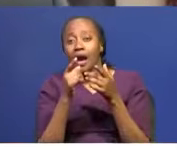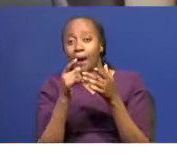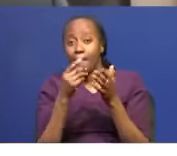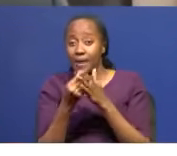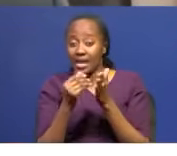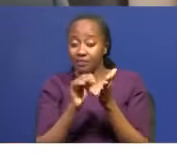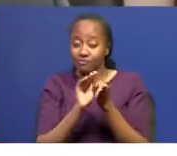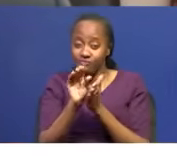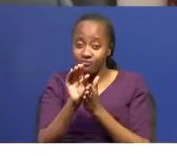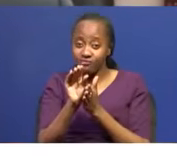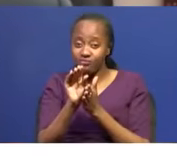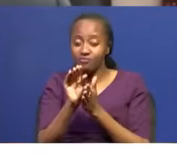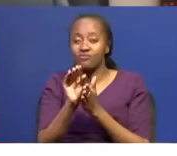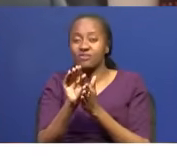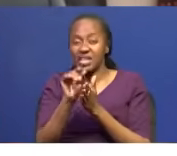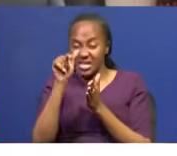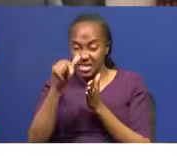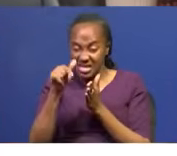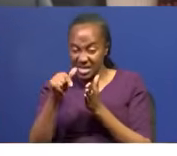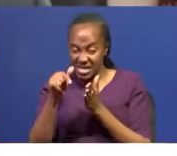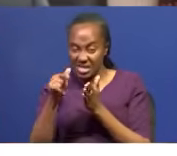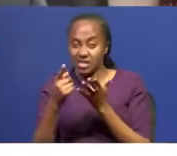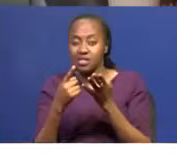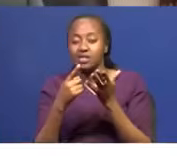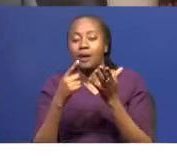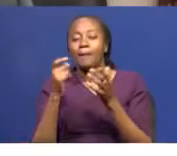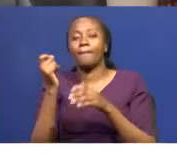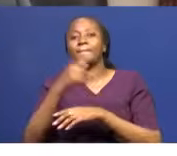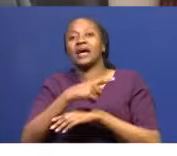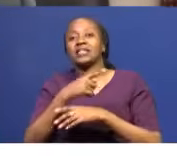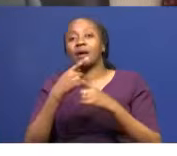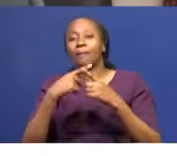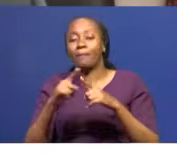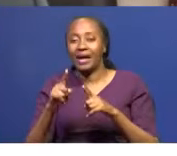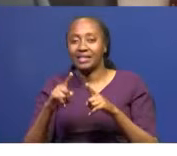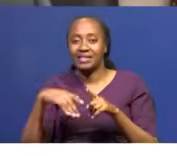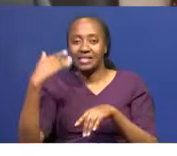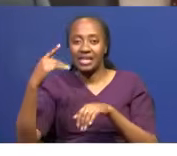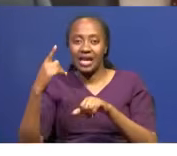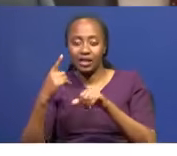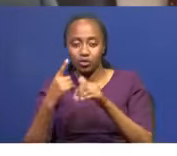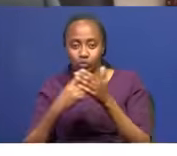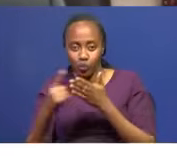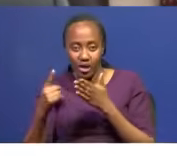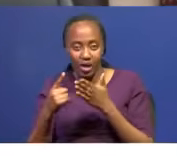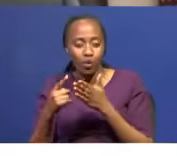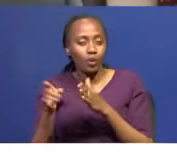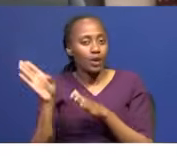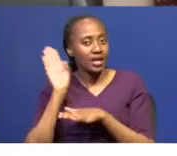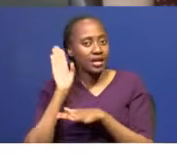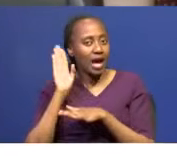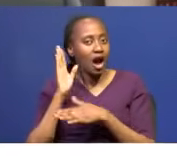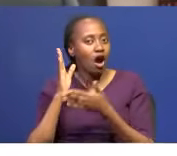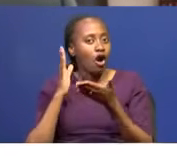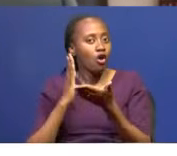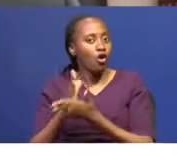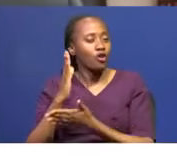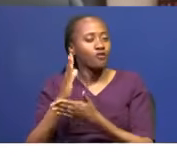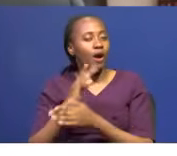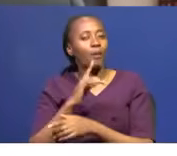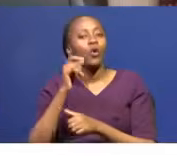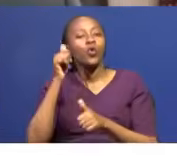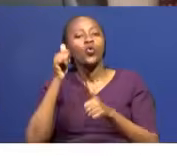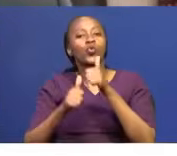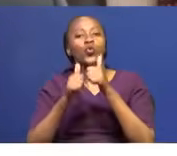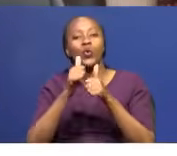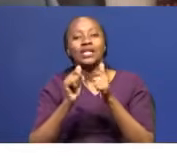next 2 weeks or by the end of this month. As we speak, we'll be getting some confirmation from Treasury as to which is the actual